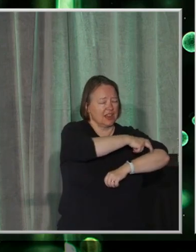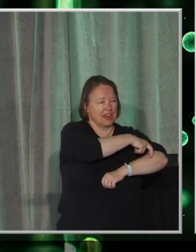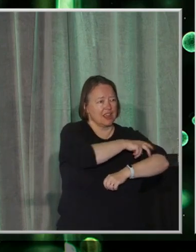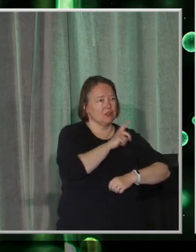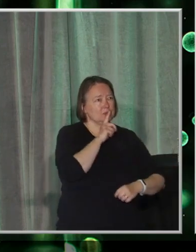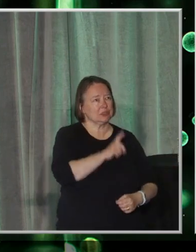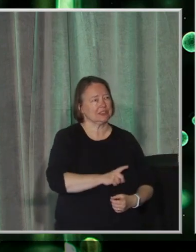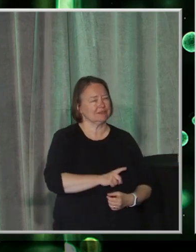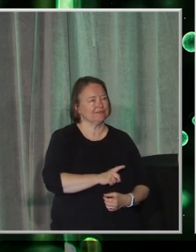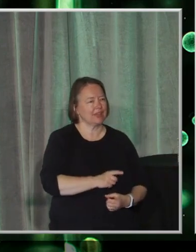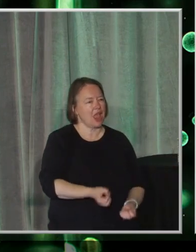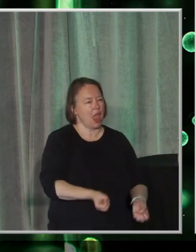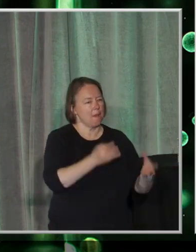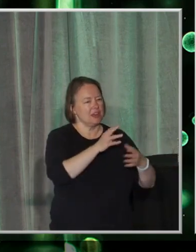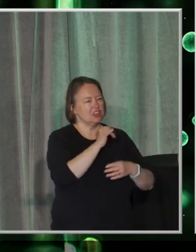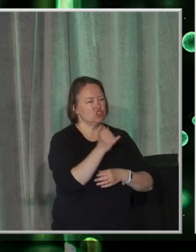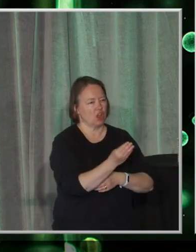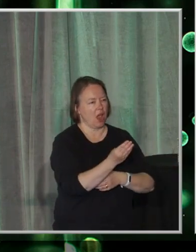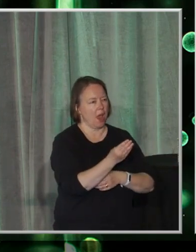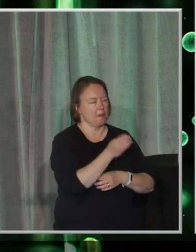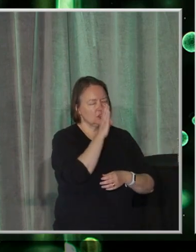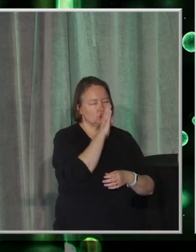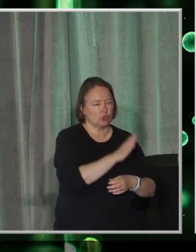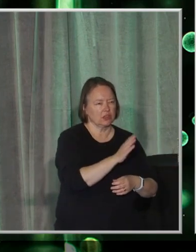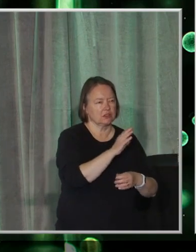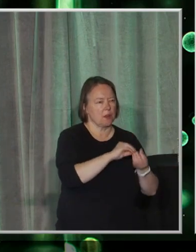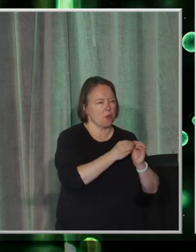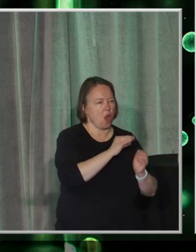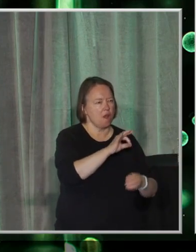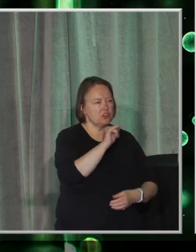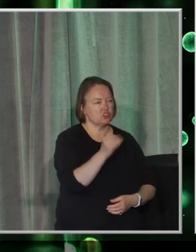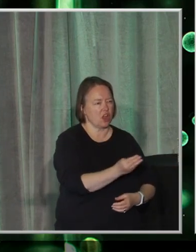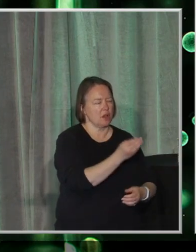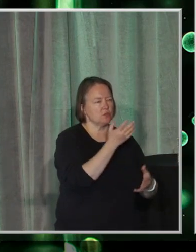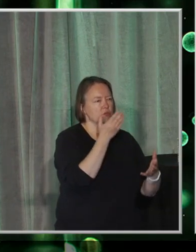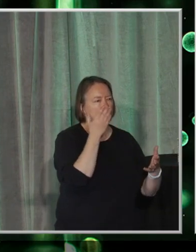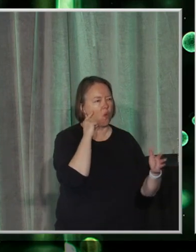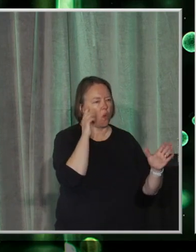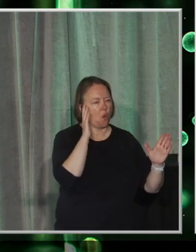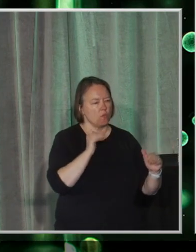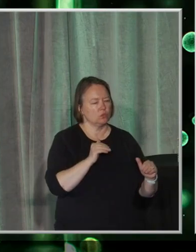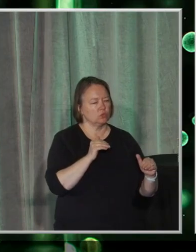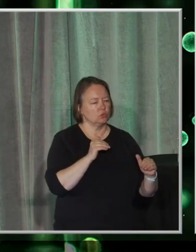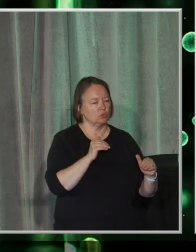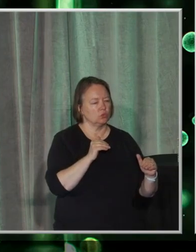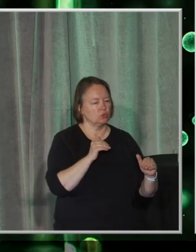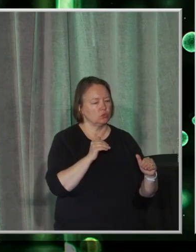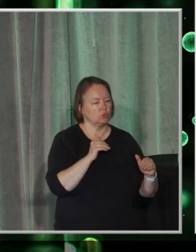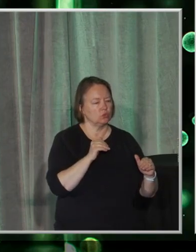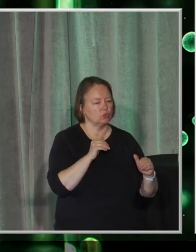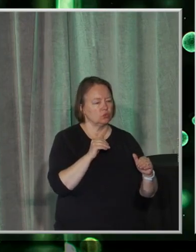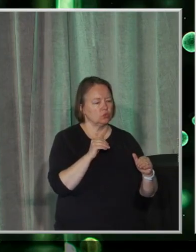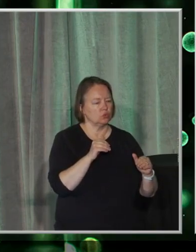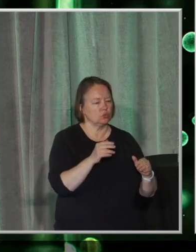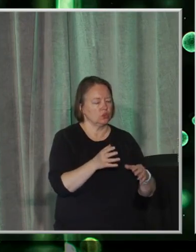Realistically, how many direct jobs, do you hope to reignite as a